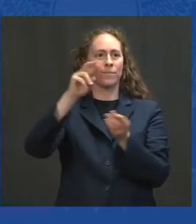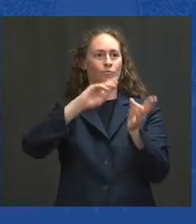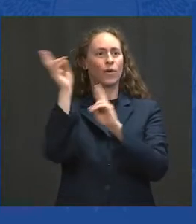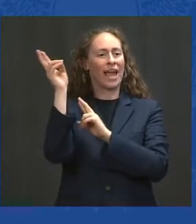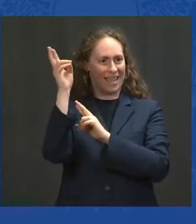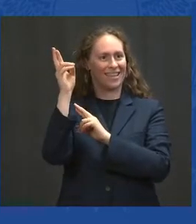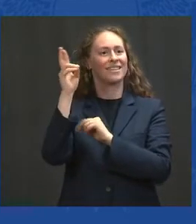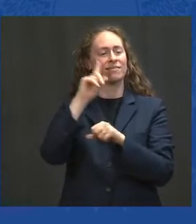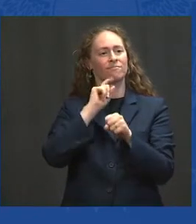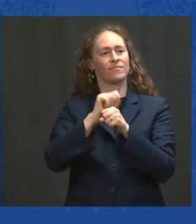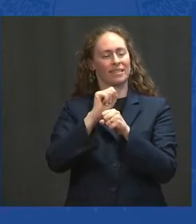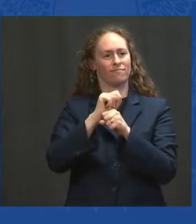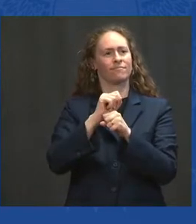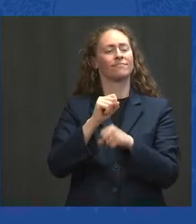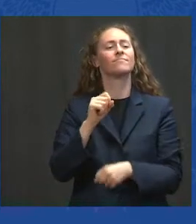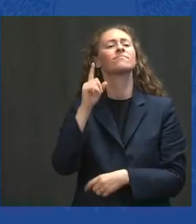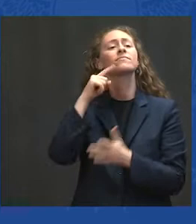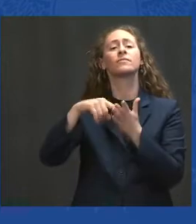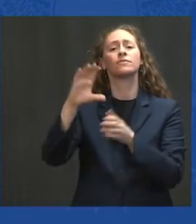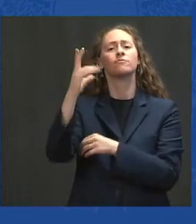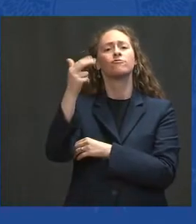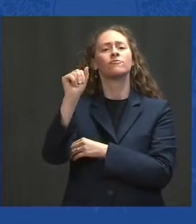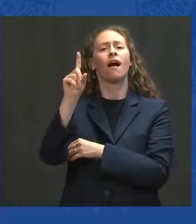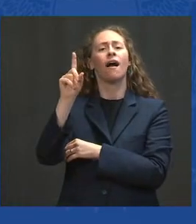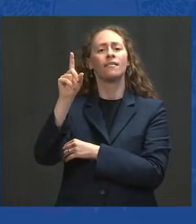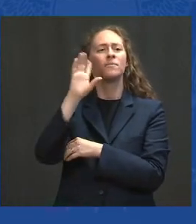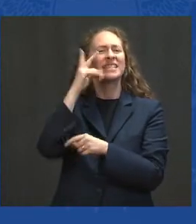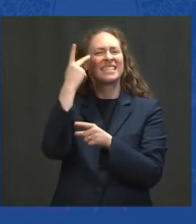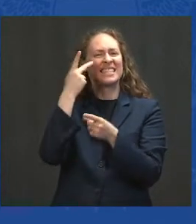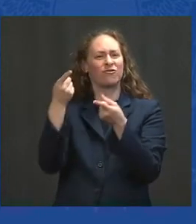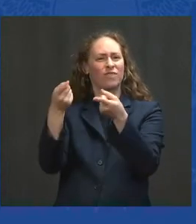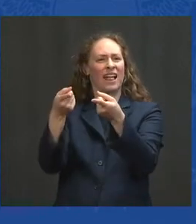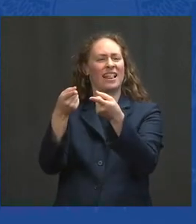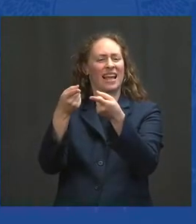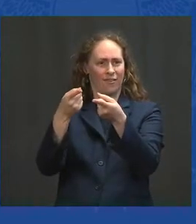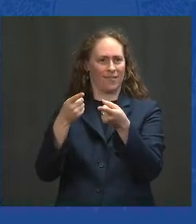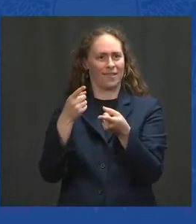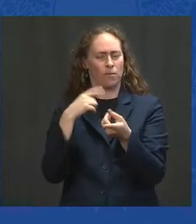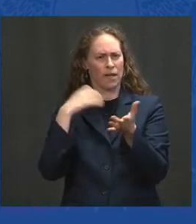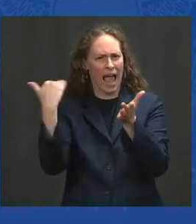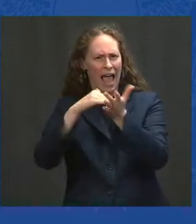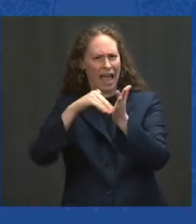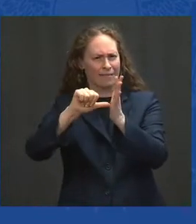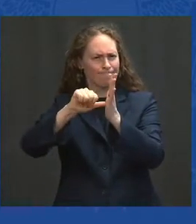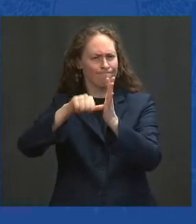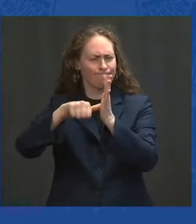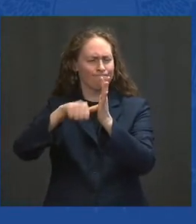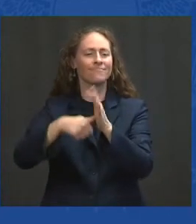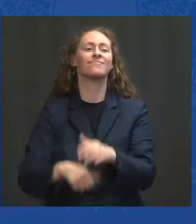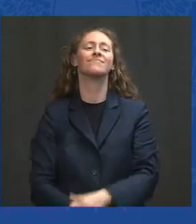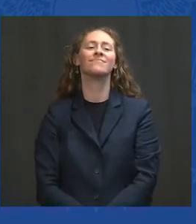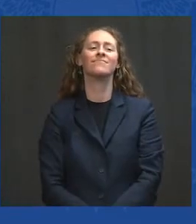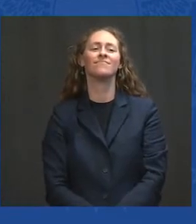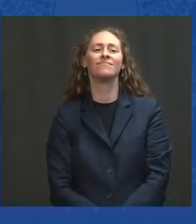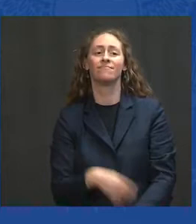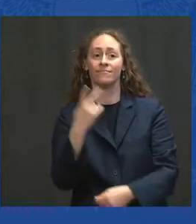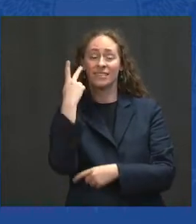CTC. Let me say that again. Payments of $300 for each child under the age of